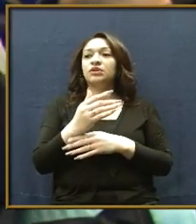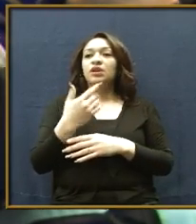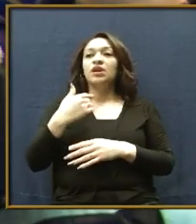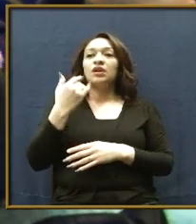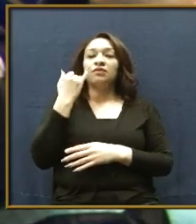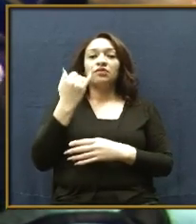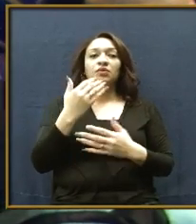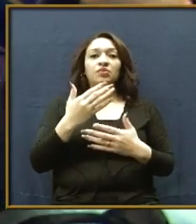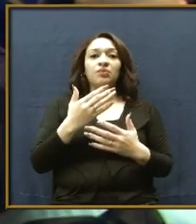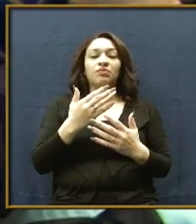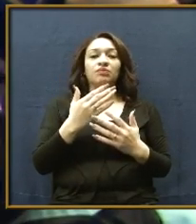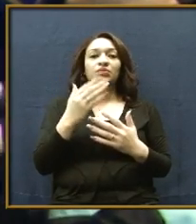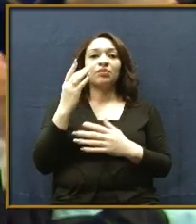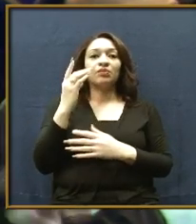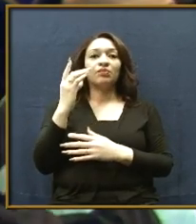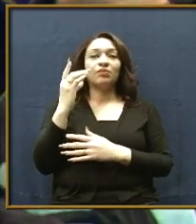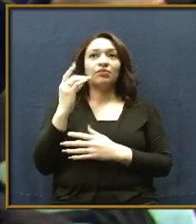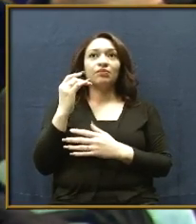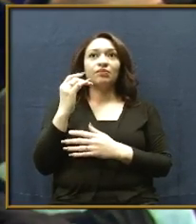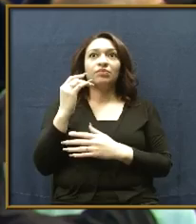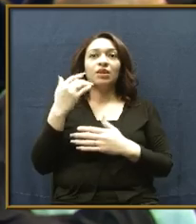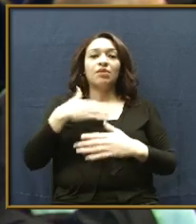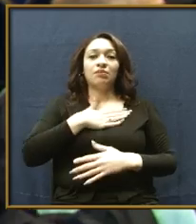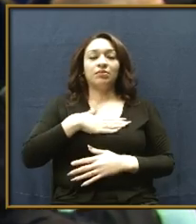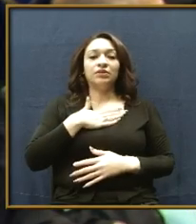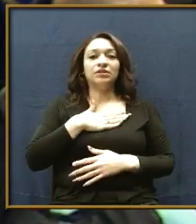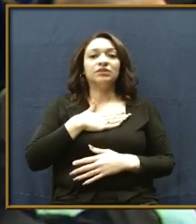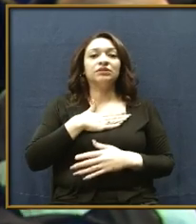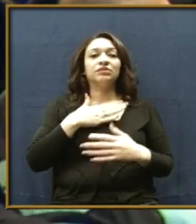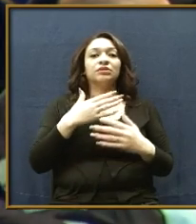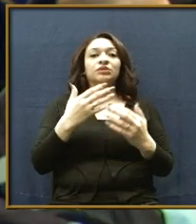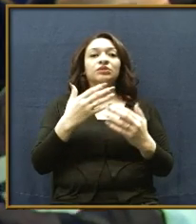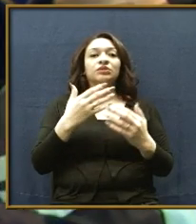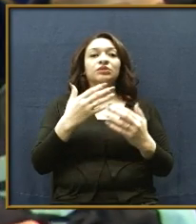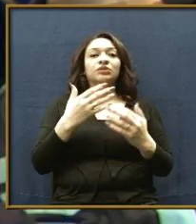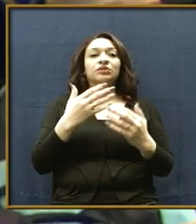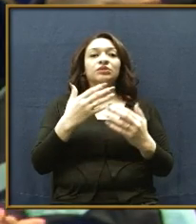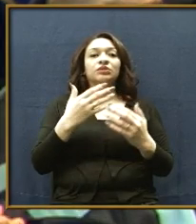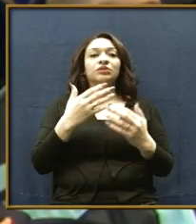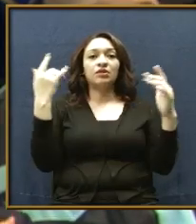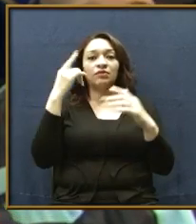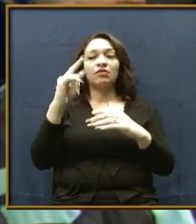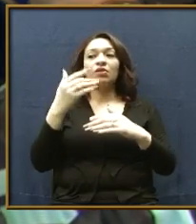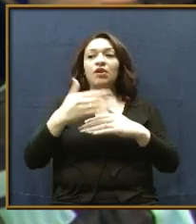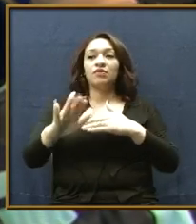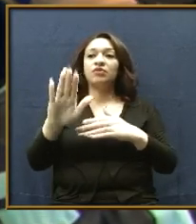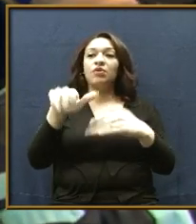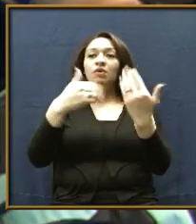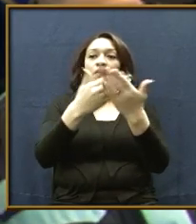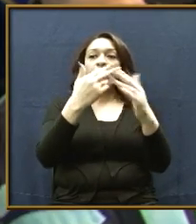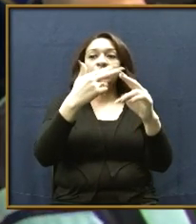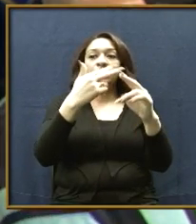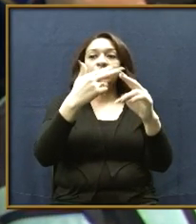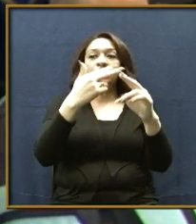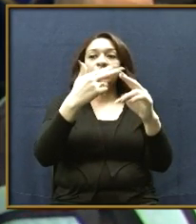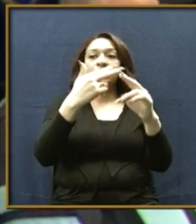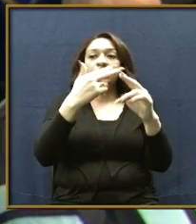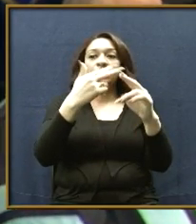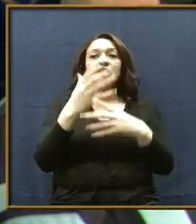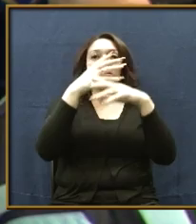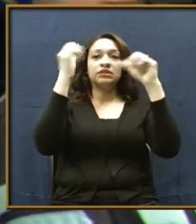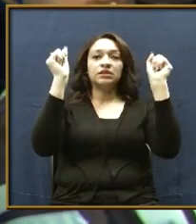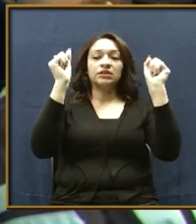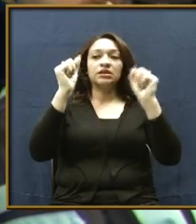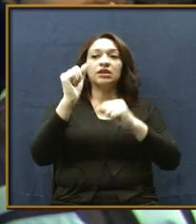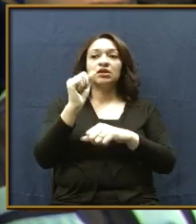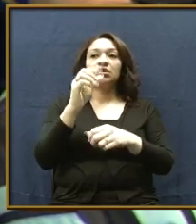please hold your applause until all of the introductions have been made. Deans of the colleges.